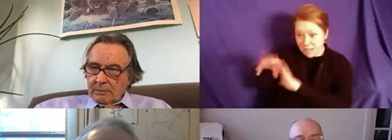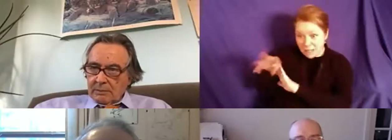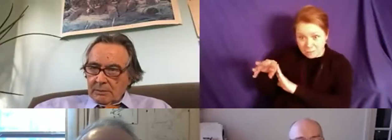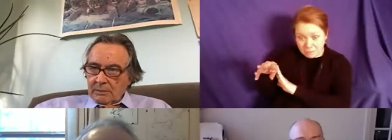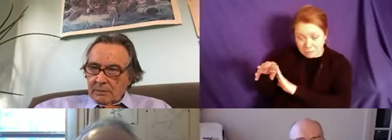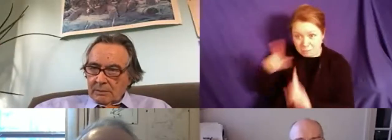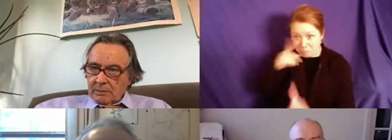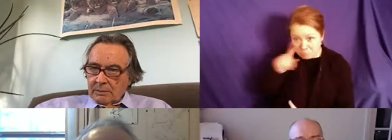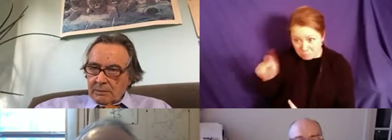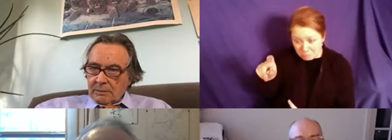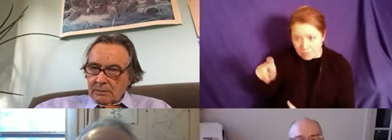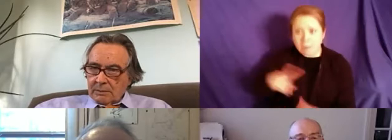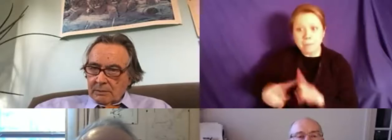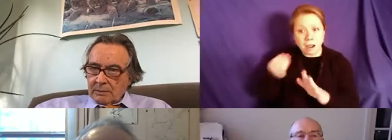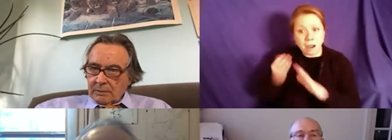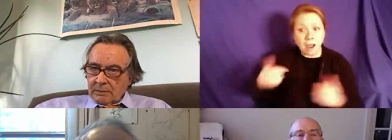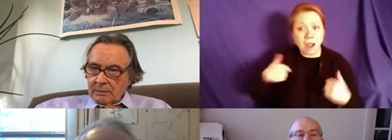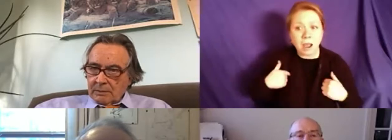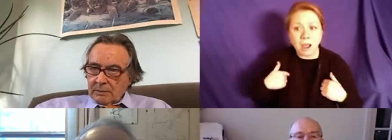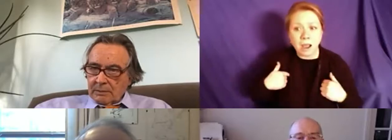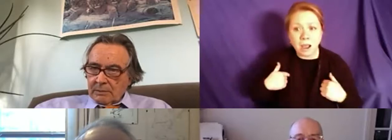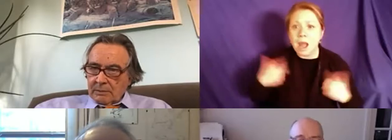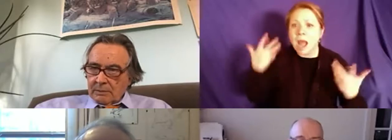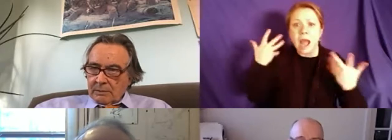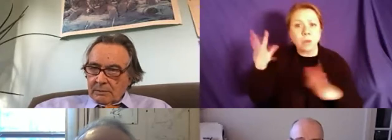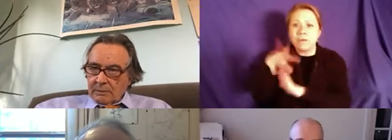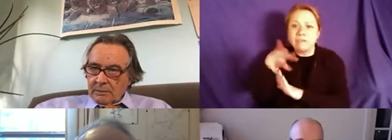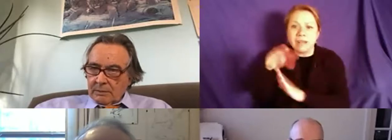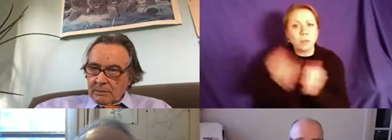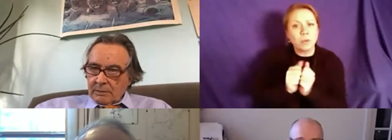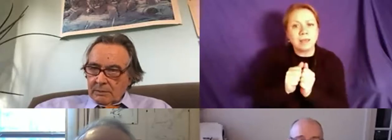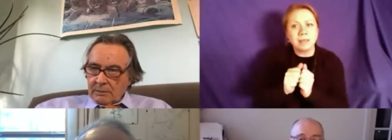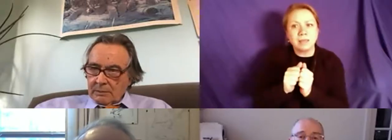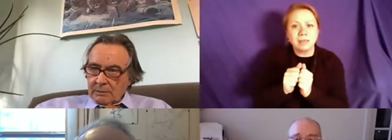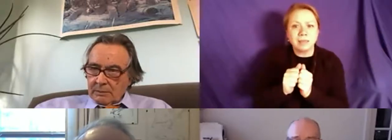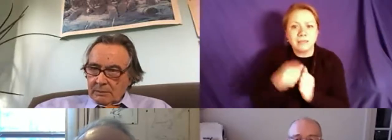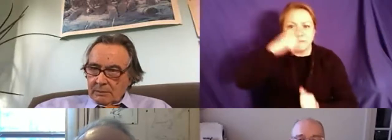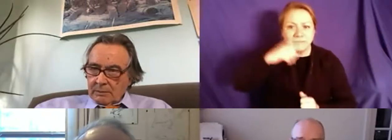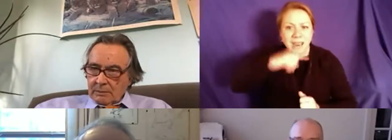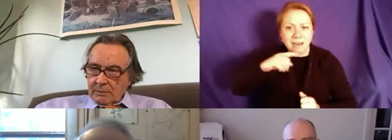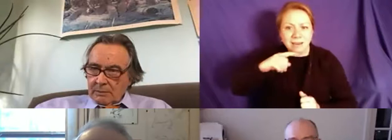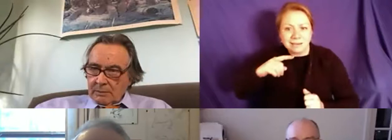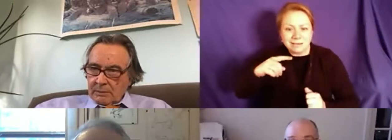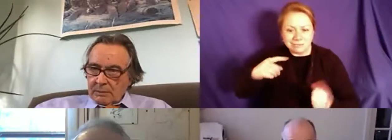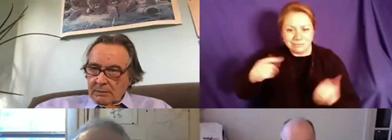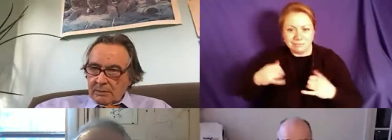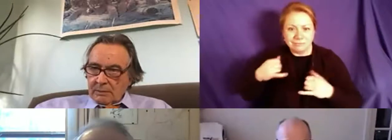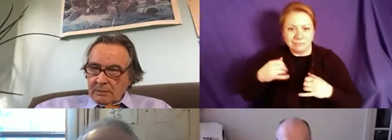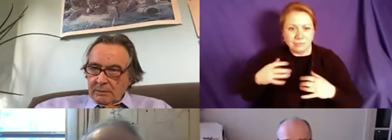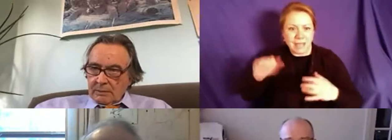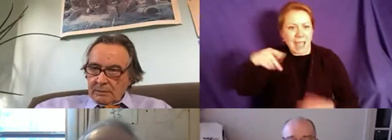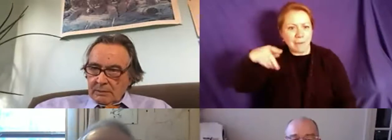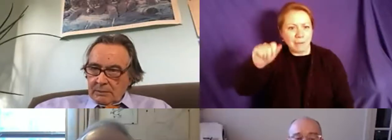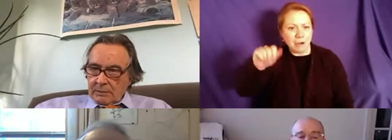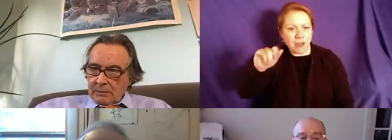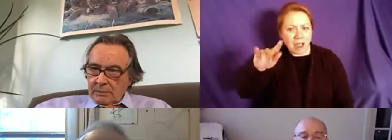what I want to do is I don't want to film you with your apparatus. And everyone was going to be nude in the